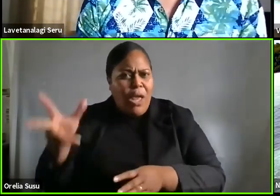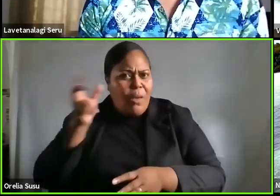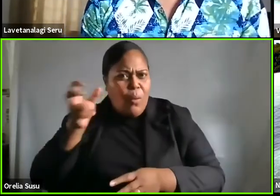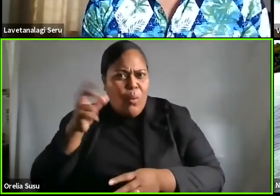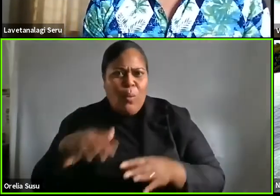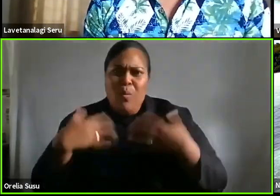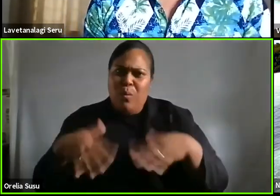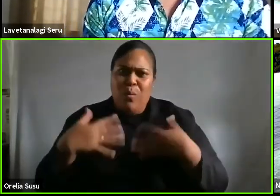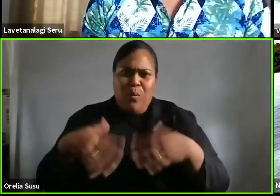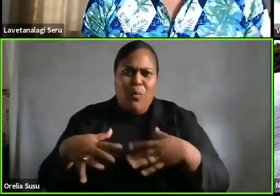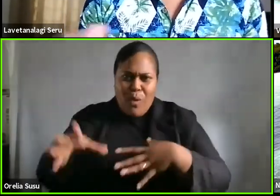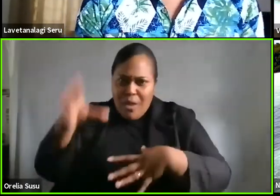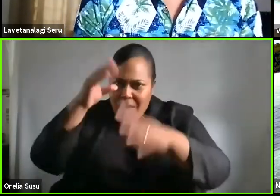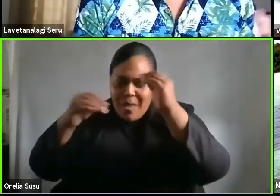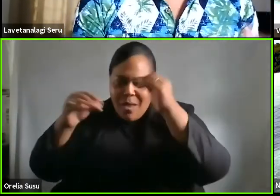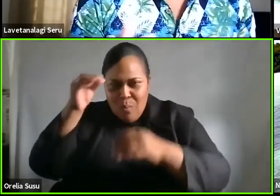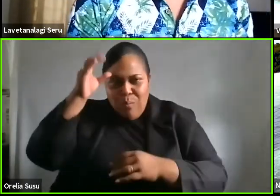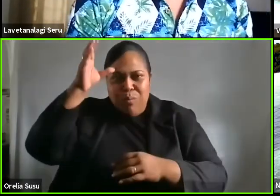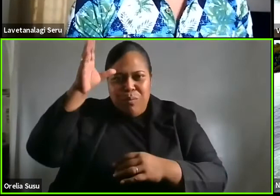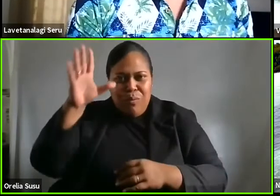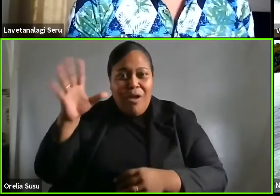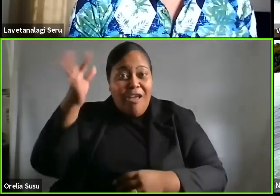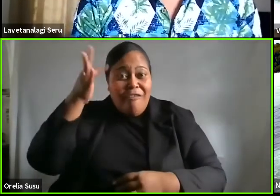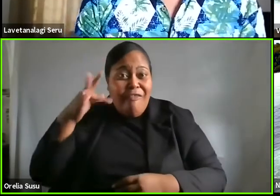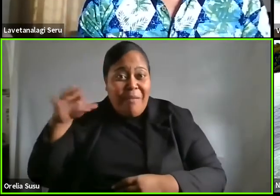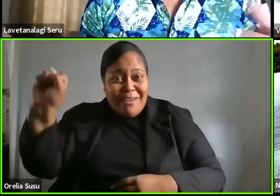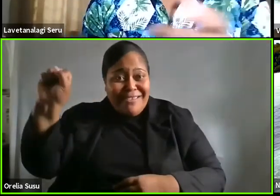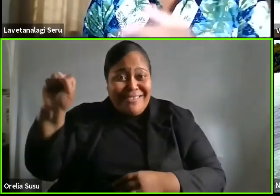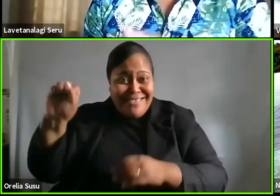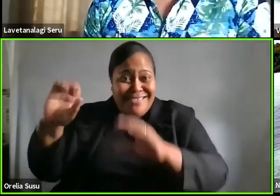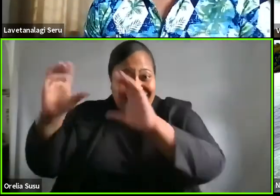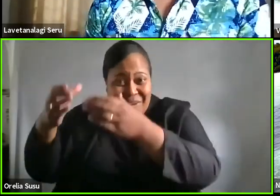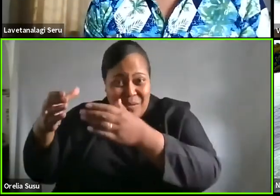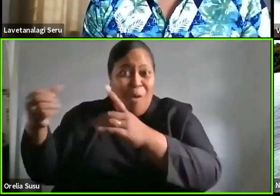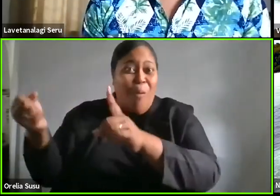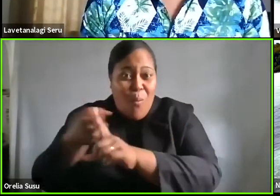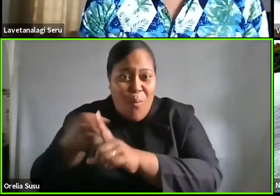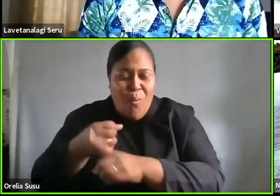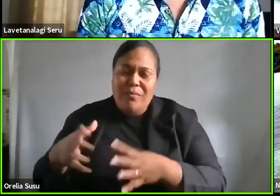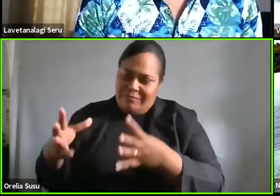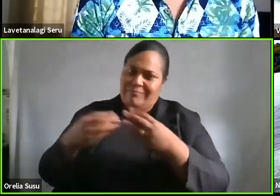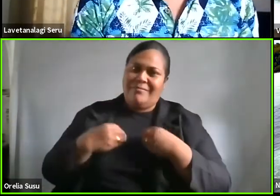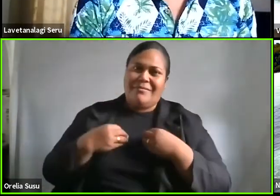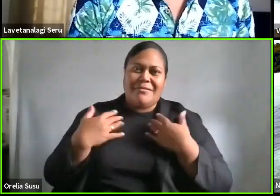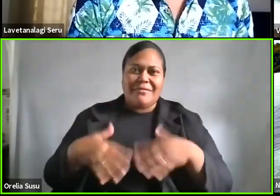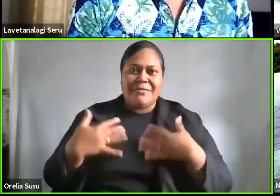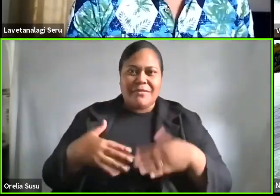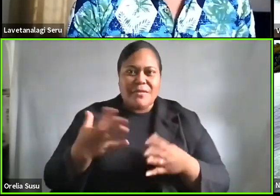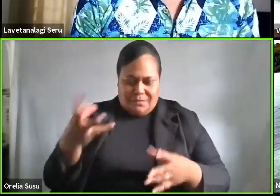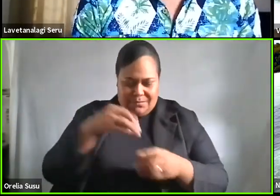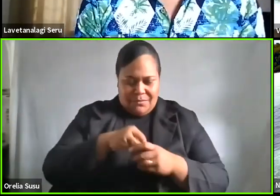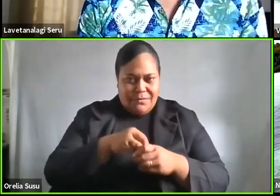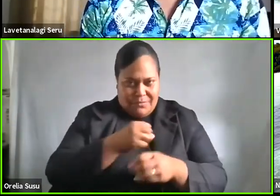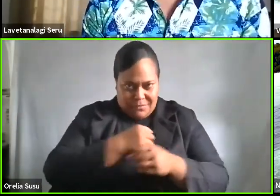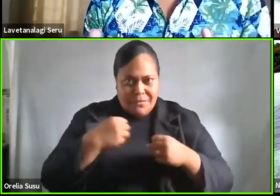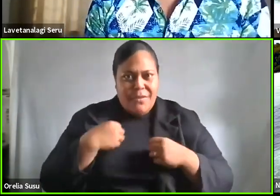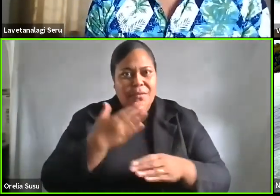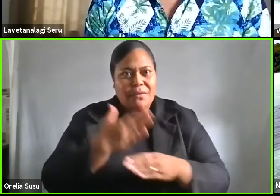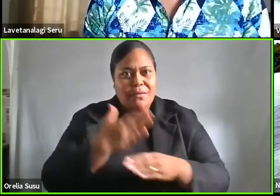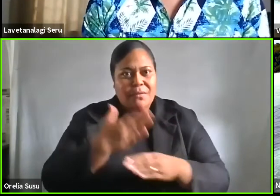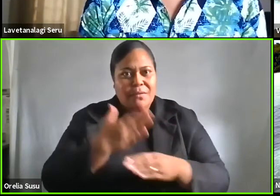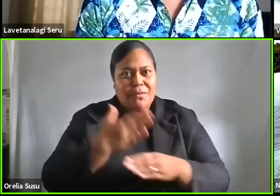world. And we've, you know, picked up some of these very useful things that we've incorporated in our work. And